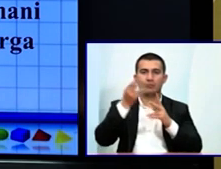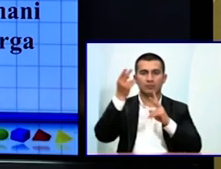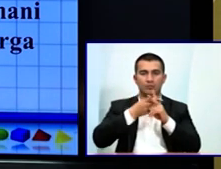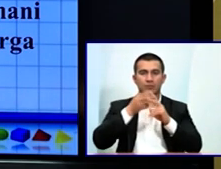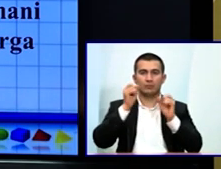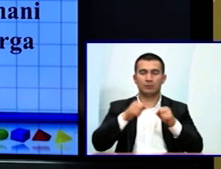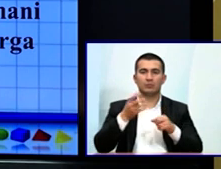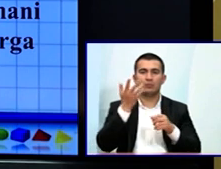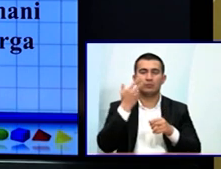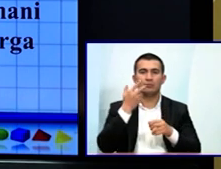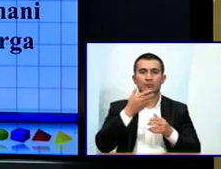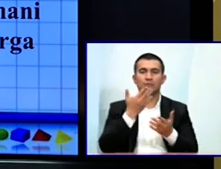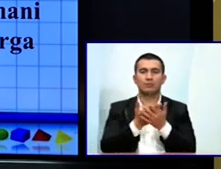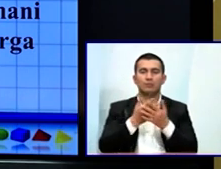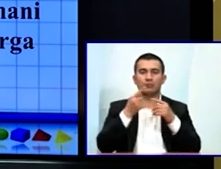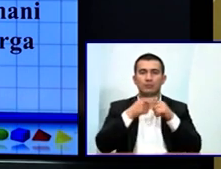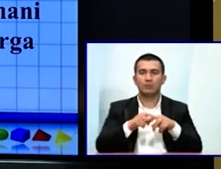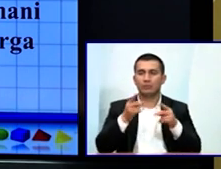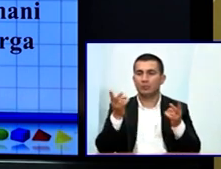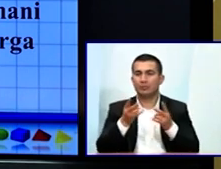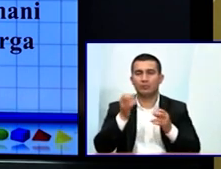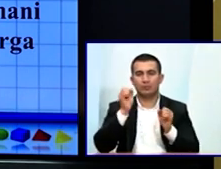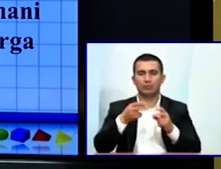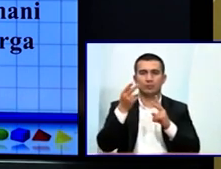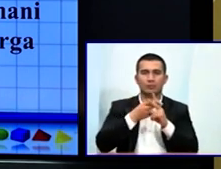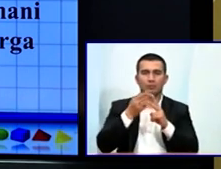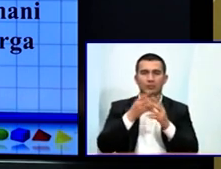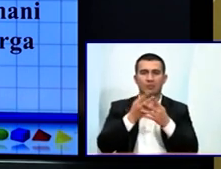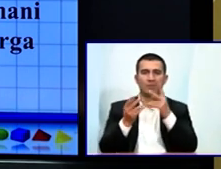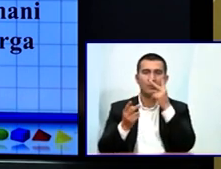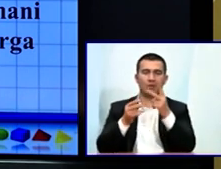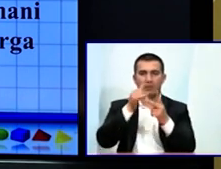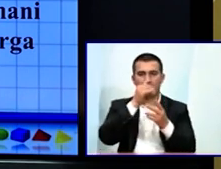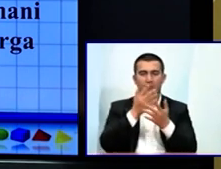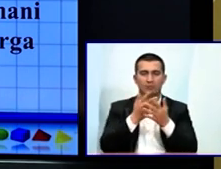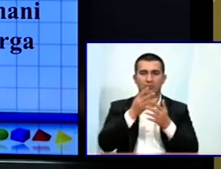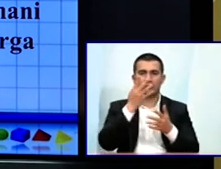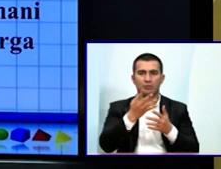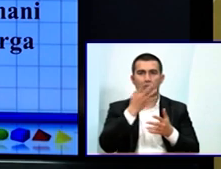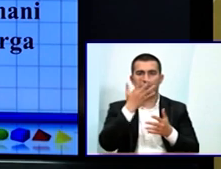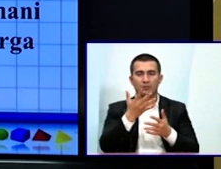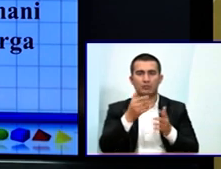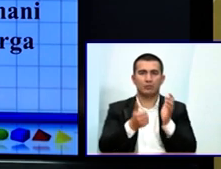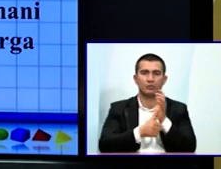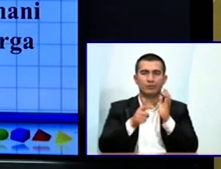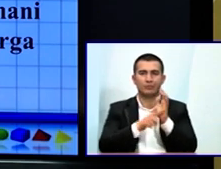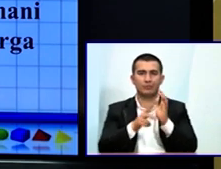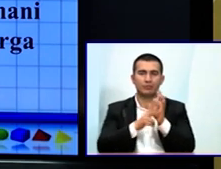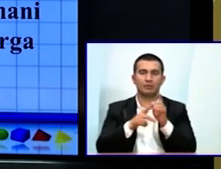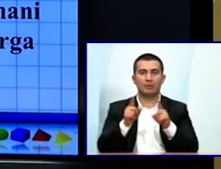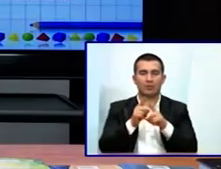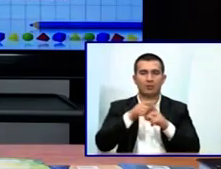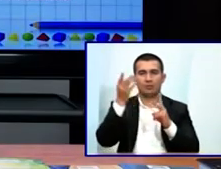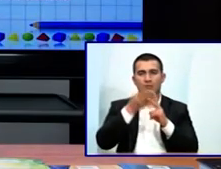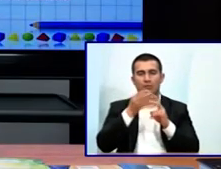qismlar soni masala shartiga ko'ra ajratiladi. Demak, masala shartida qismlar 4 ta bo'lakka bo'lingan bo'lsa, demak, doiramiz